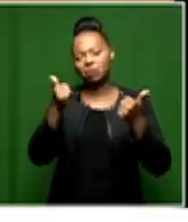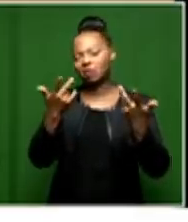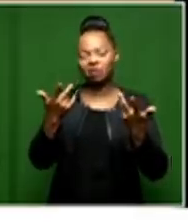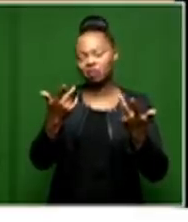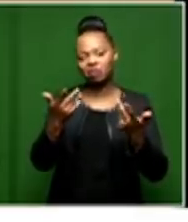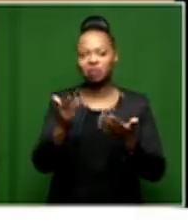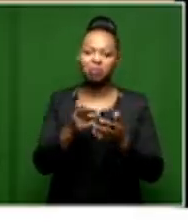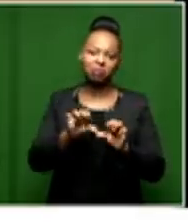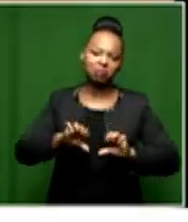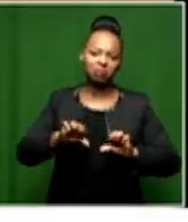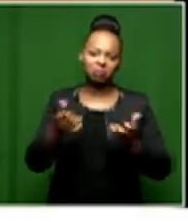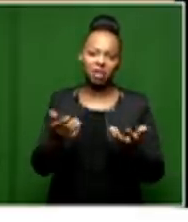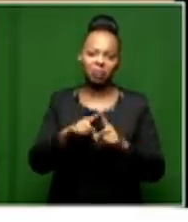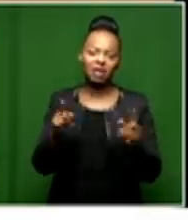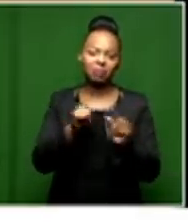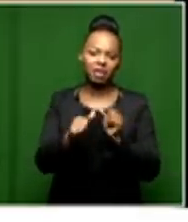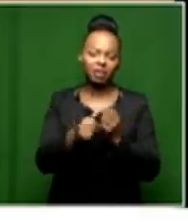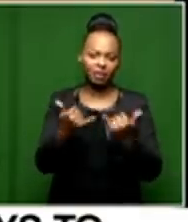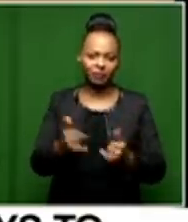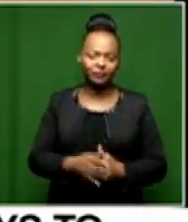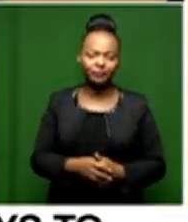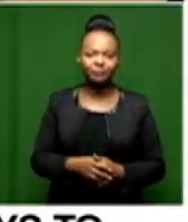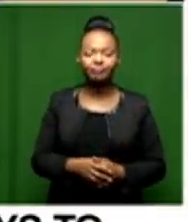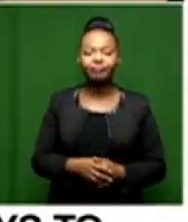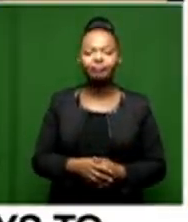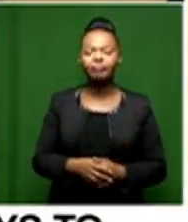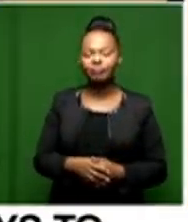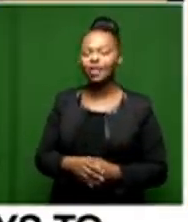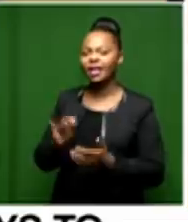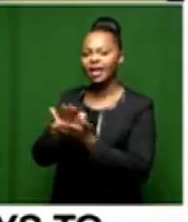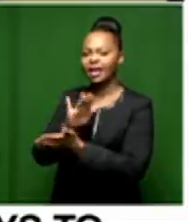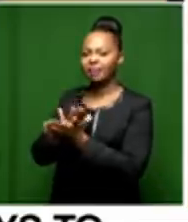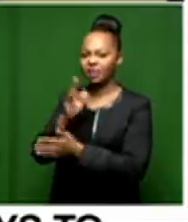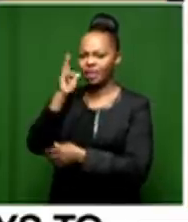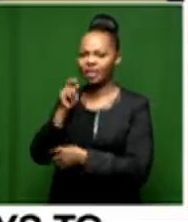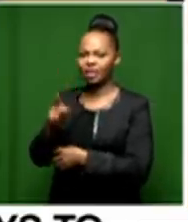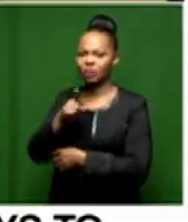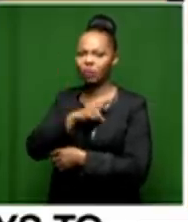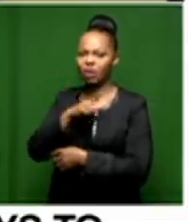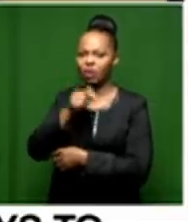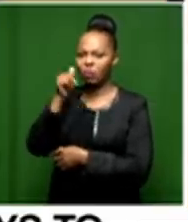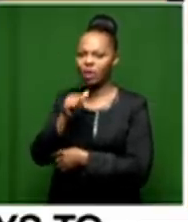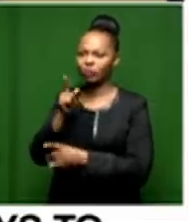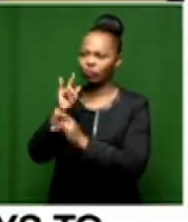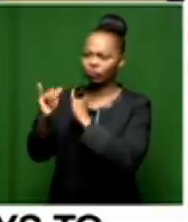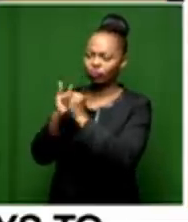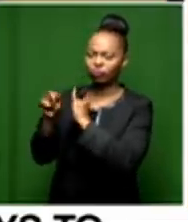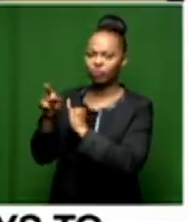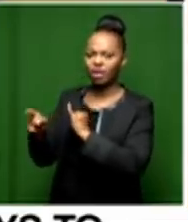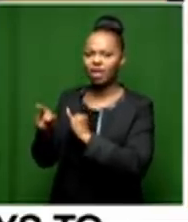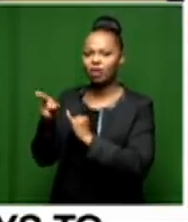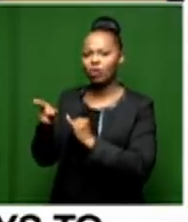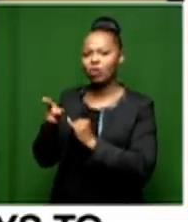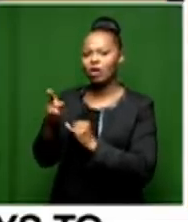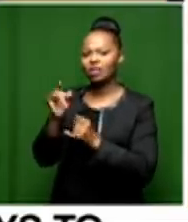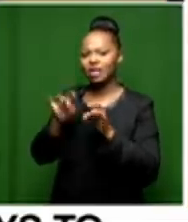to be, but I am much better, thank you. I'm so glad to hear that because, you know, when we last spoke, I know you were really struggling with particularly exhaustion